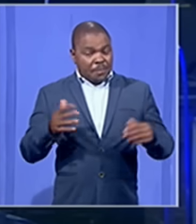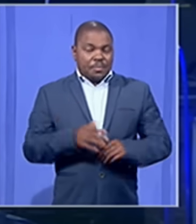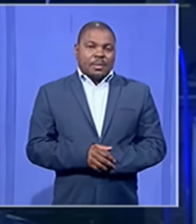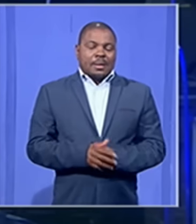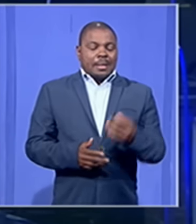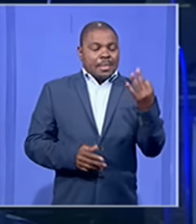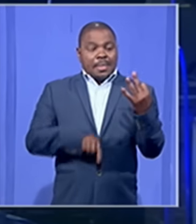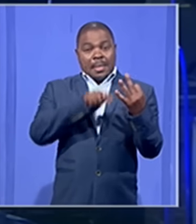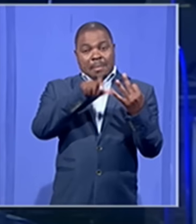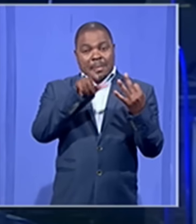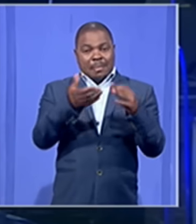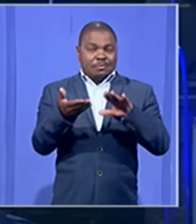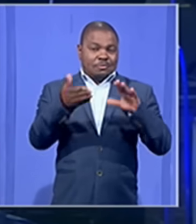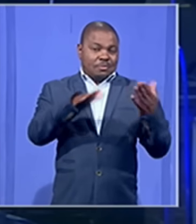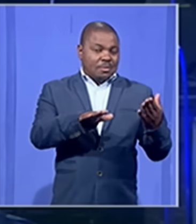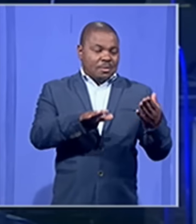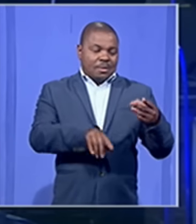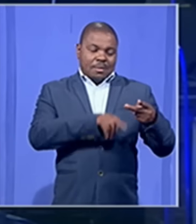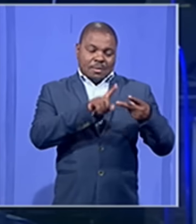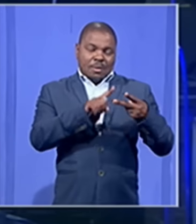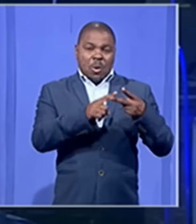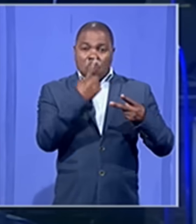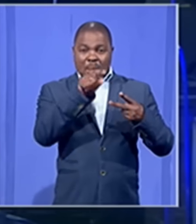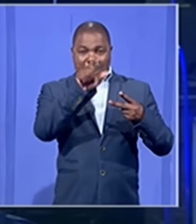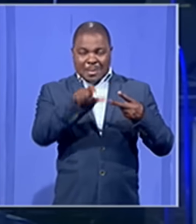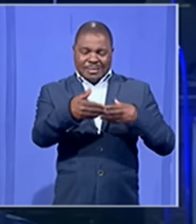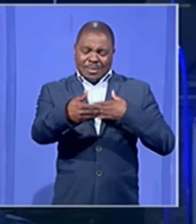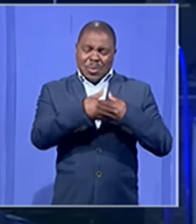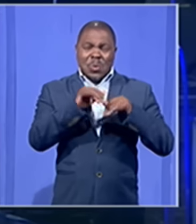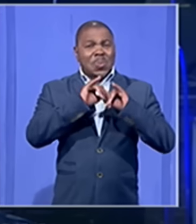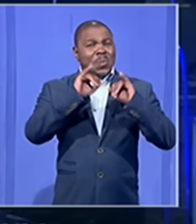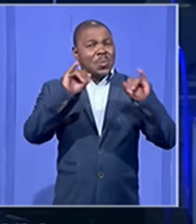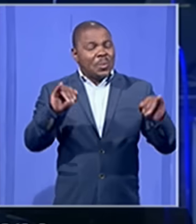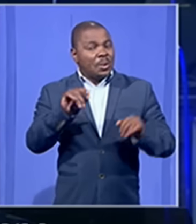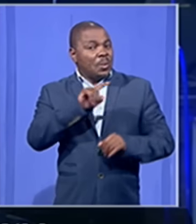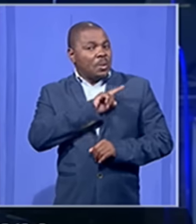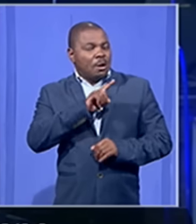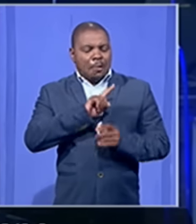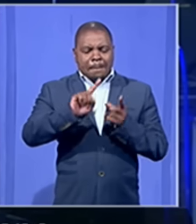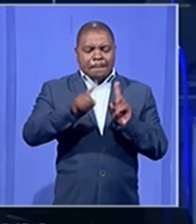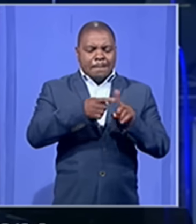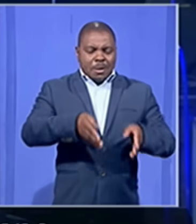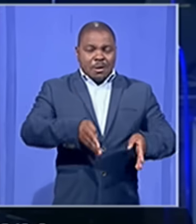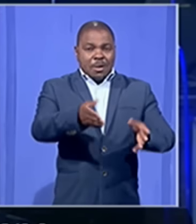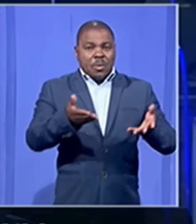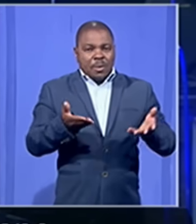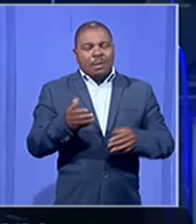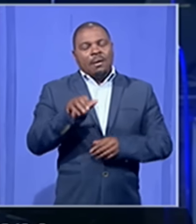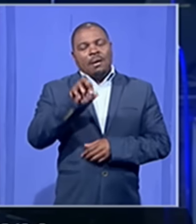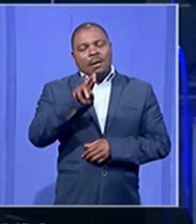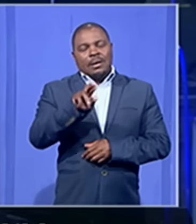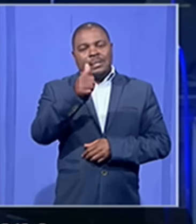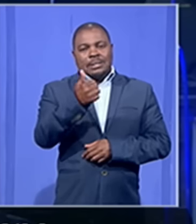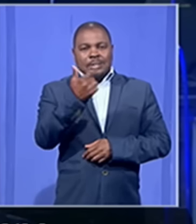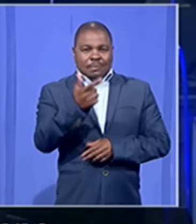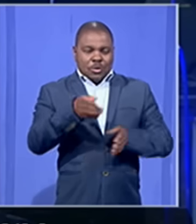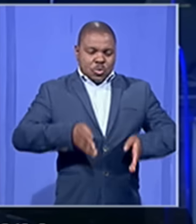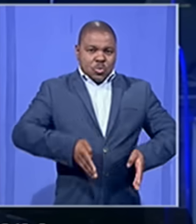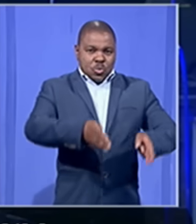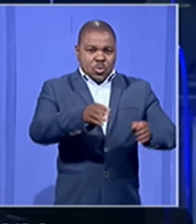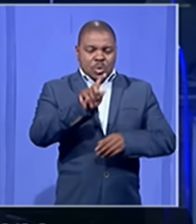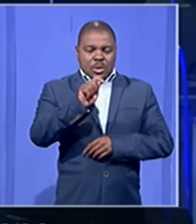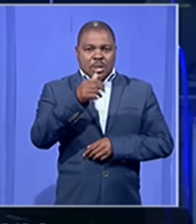le bararo ba tlhokafetse fa le mongwe a gobetse mo go masisi mo kotsing ya sejanaga mo mmileng wa R67 kwa motsing wa